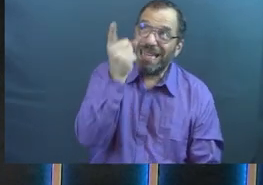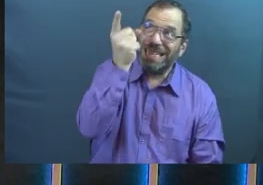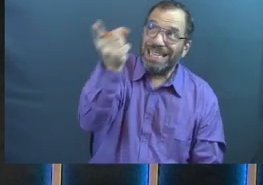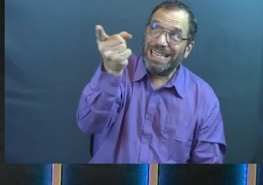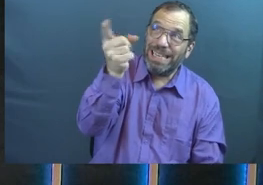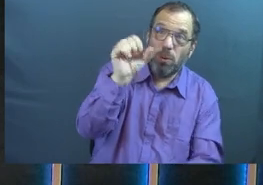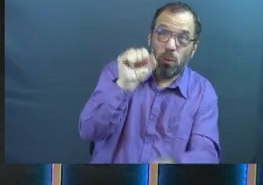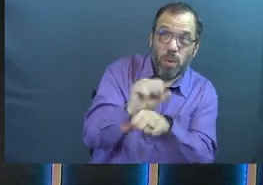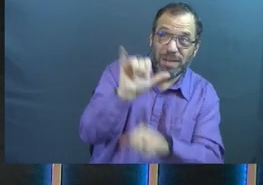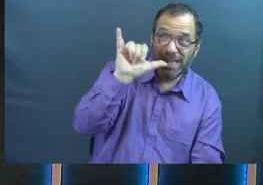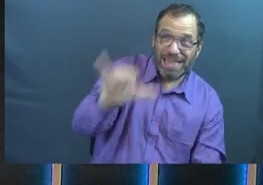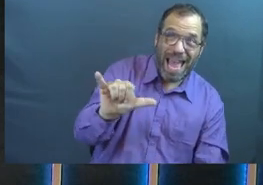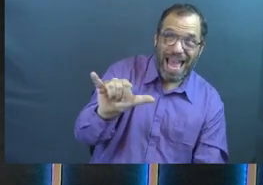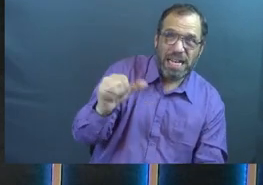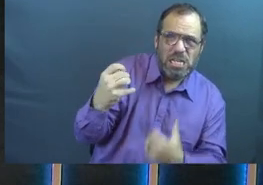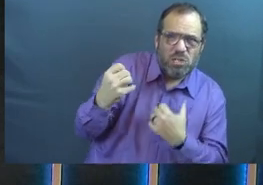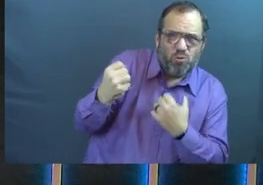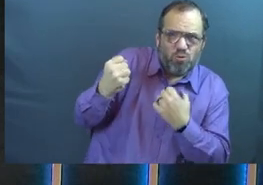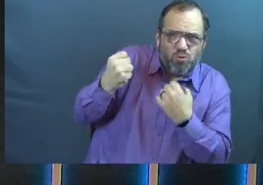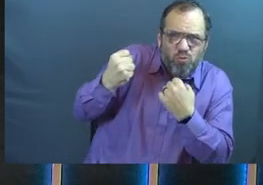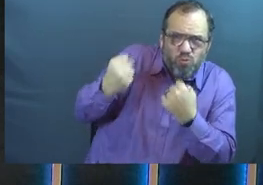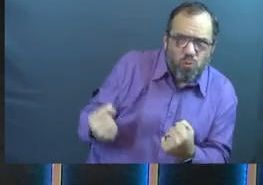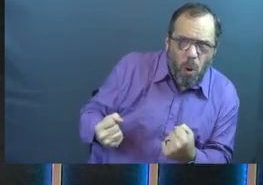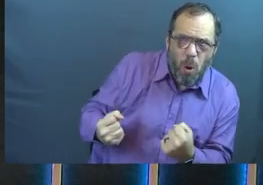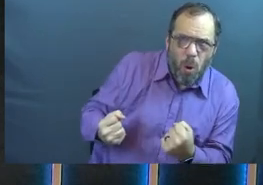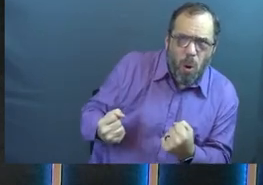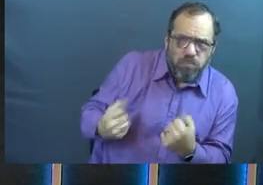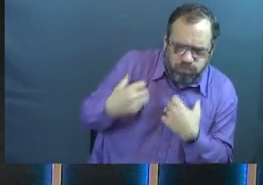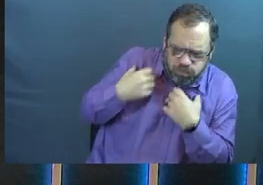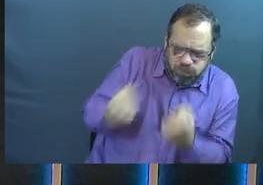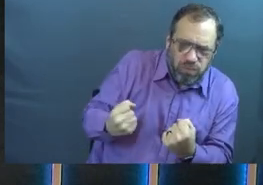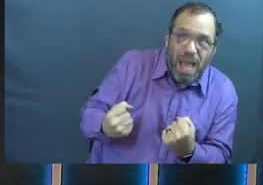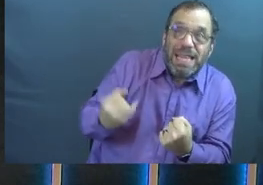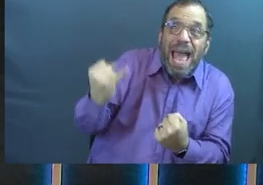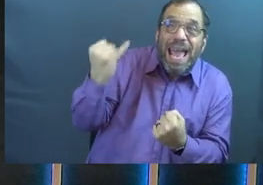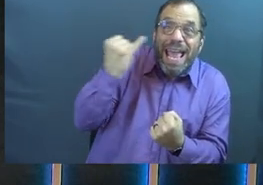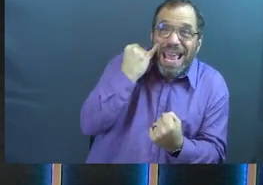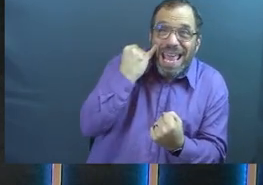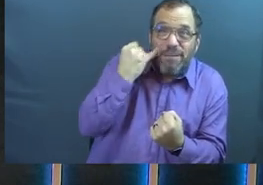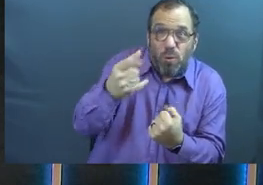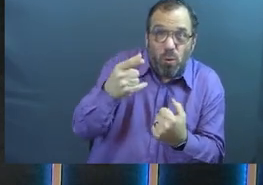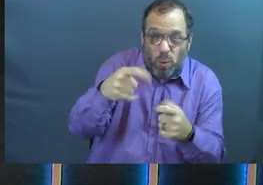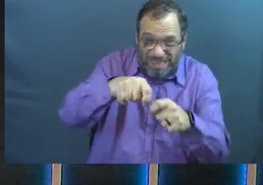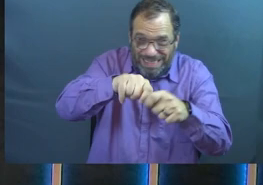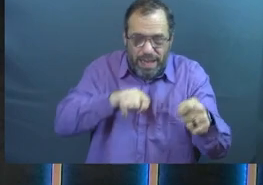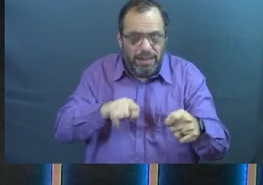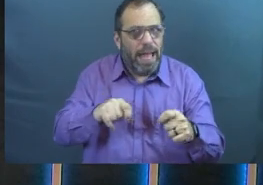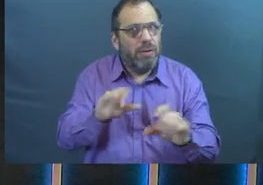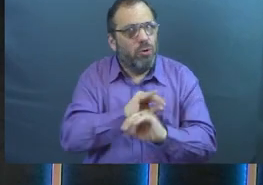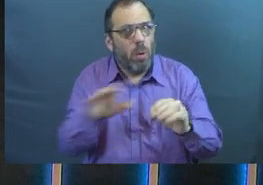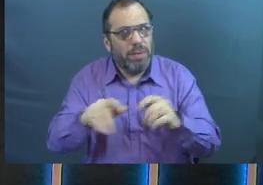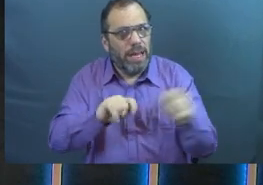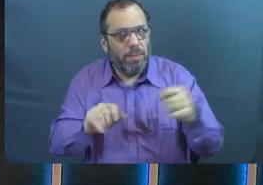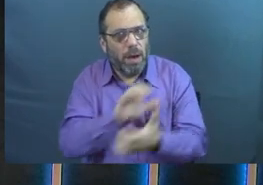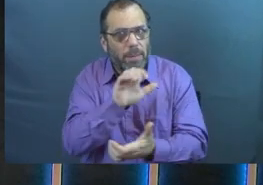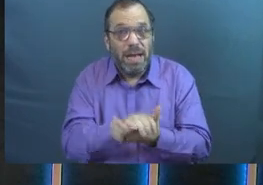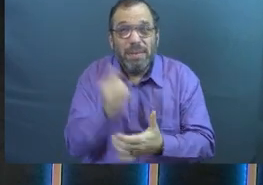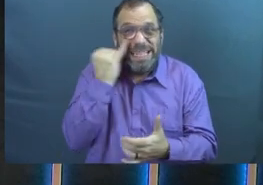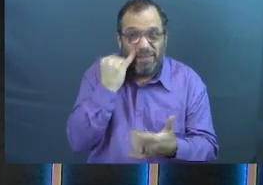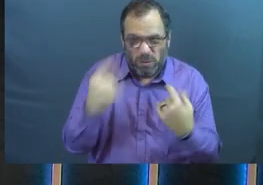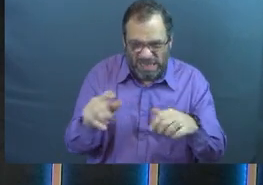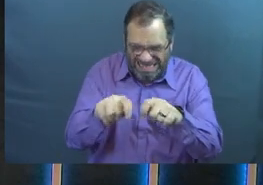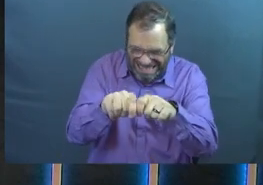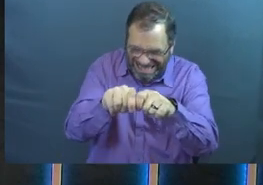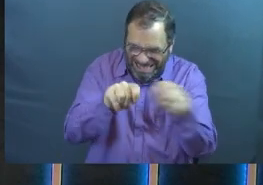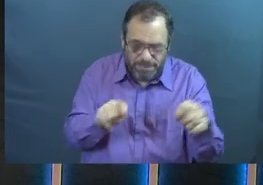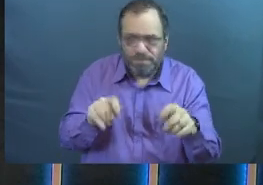it, it's strong. And because he does it, it's so strong that if you were to tear it apart, and no one should ever tear it apart, but if you were to tear